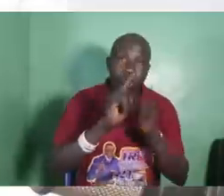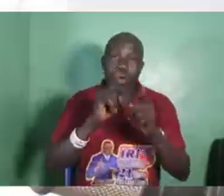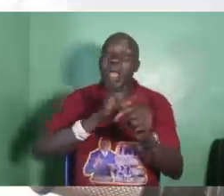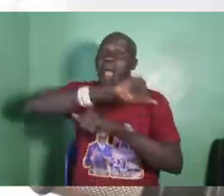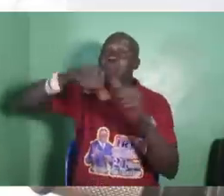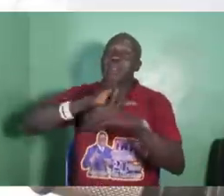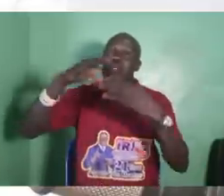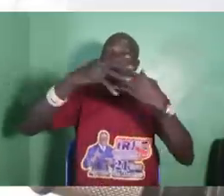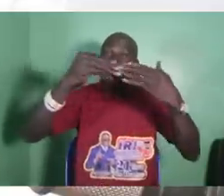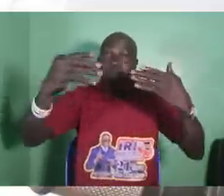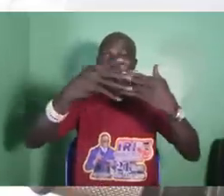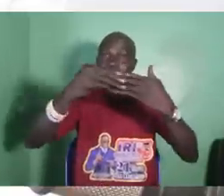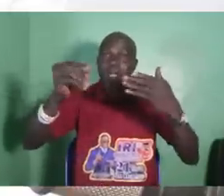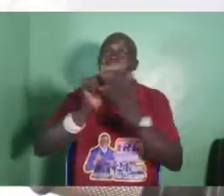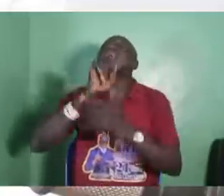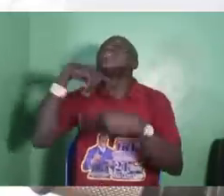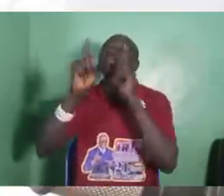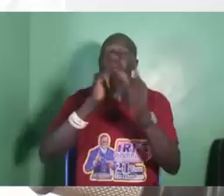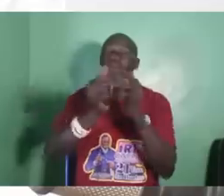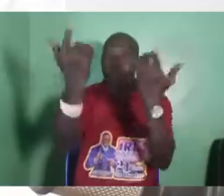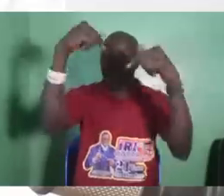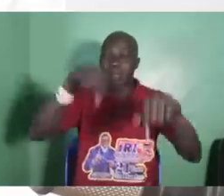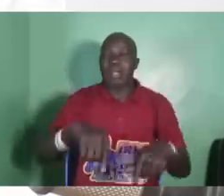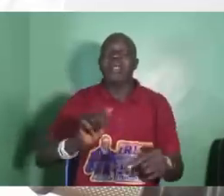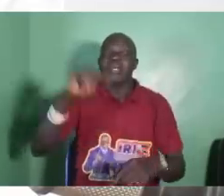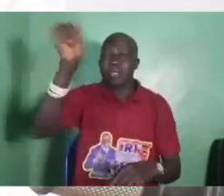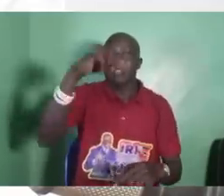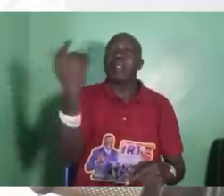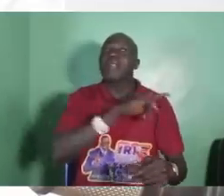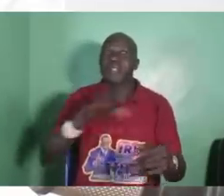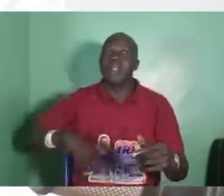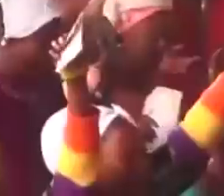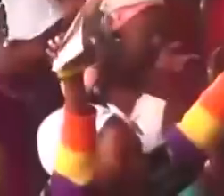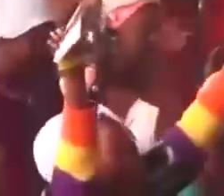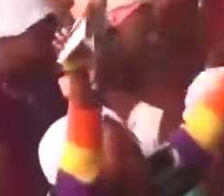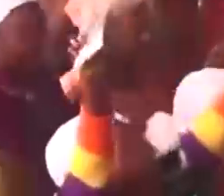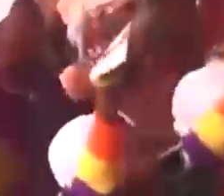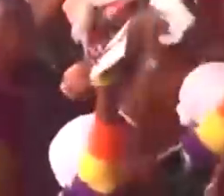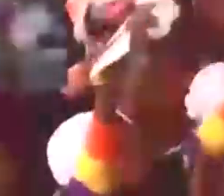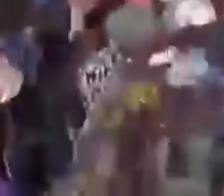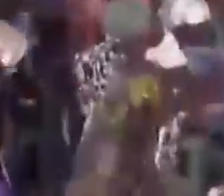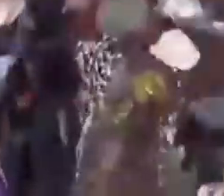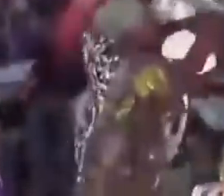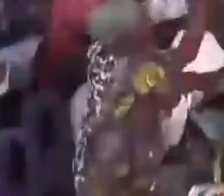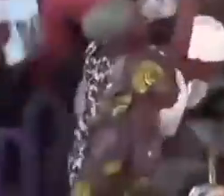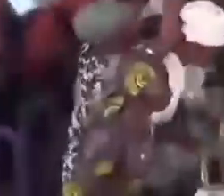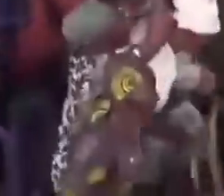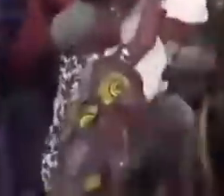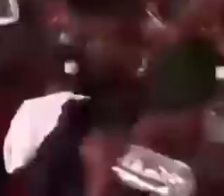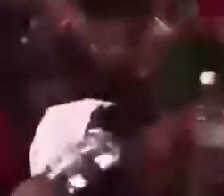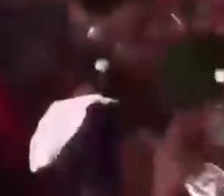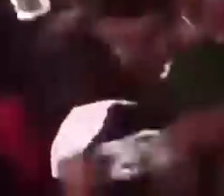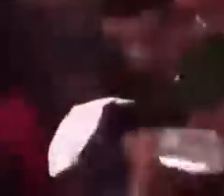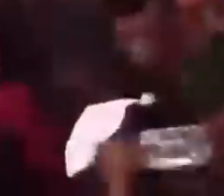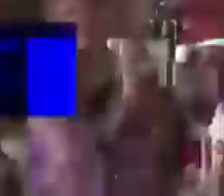talk about inflation of dollars. That the Lord said is to deflate. Ben, Olu alo. God says the Lord. Oti de o, shebi oba